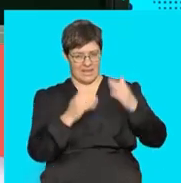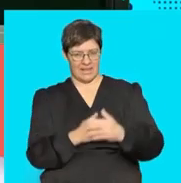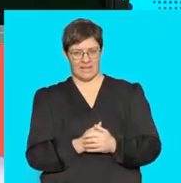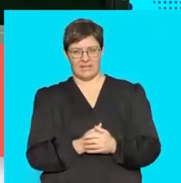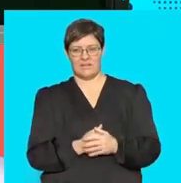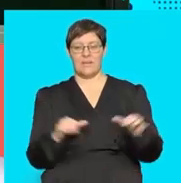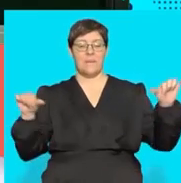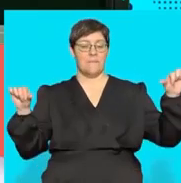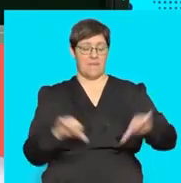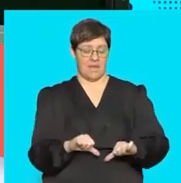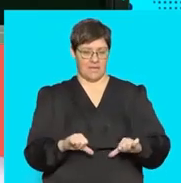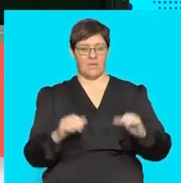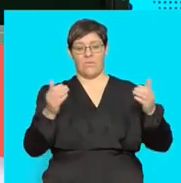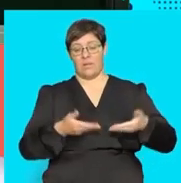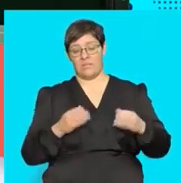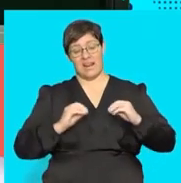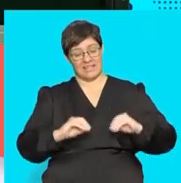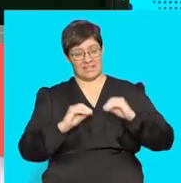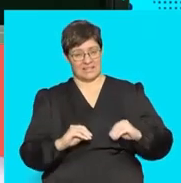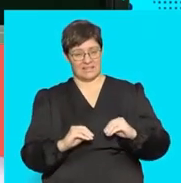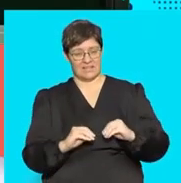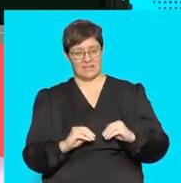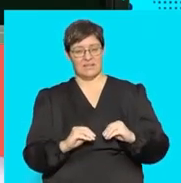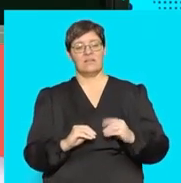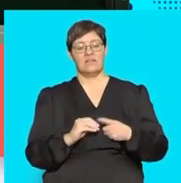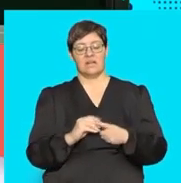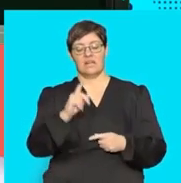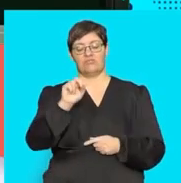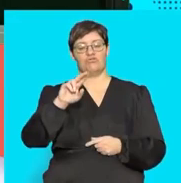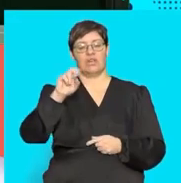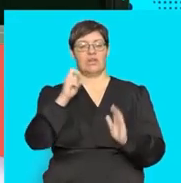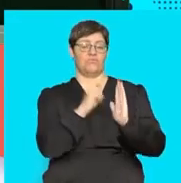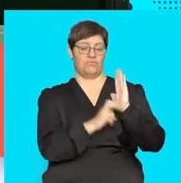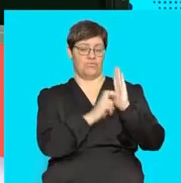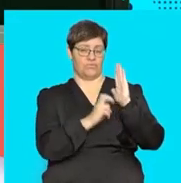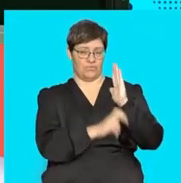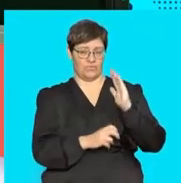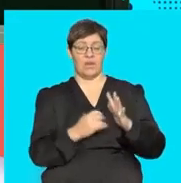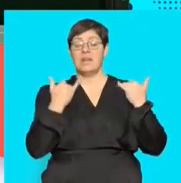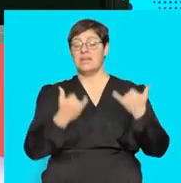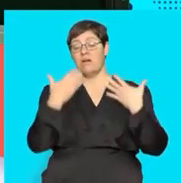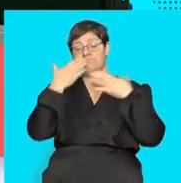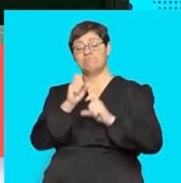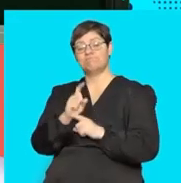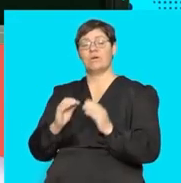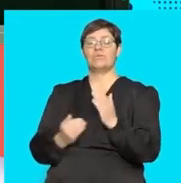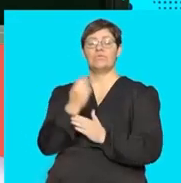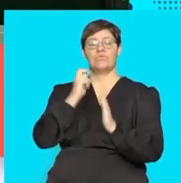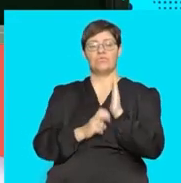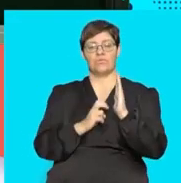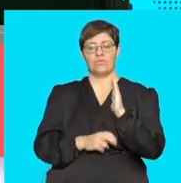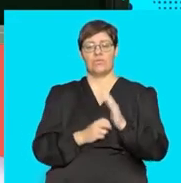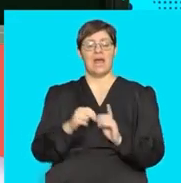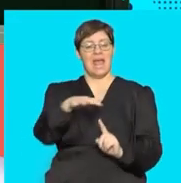Hi, welcome back to this lesson on trigonometry rules. We're now going to be looking at a new rule